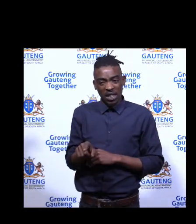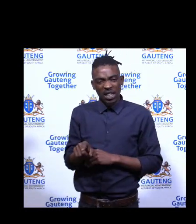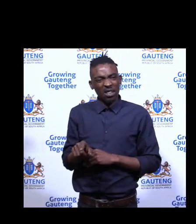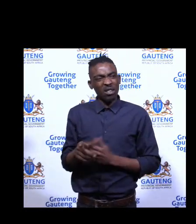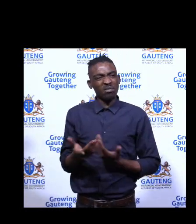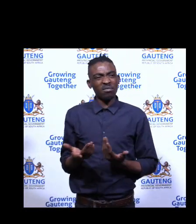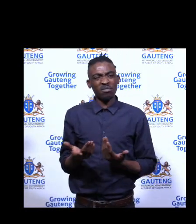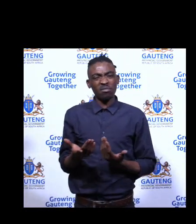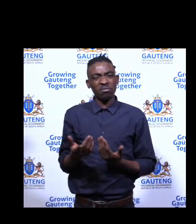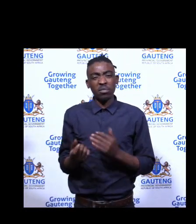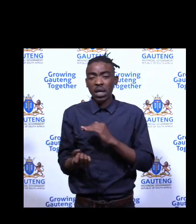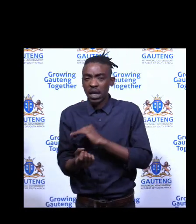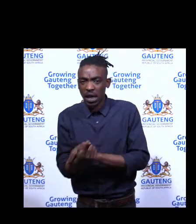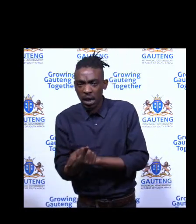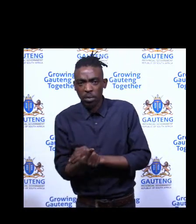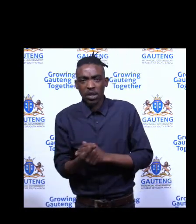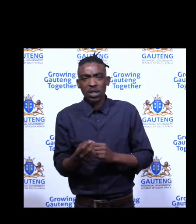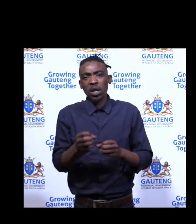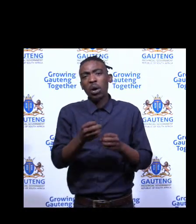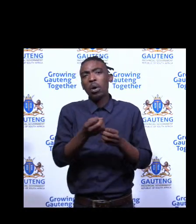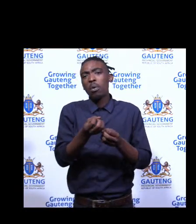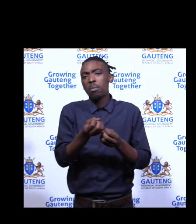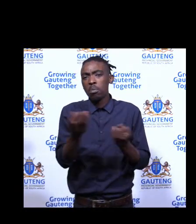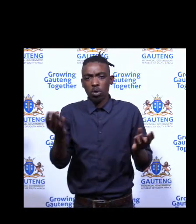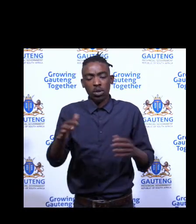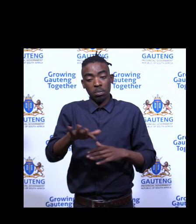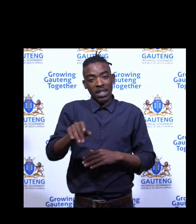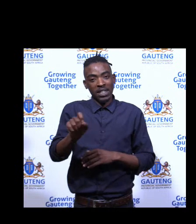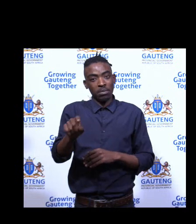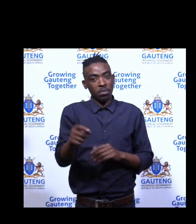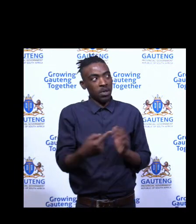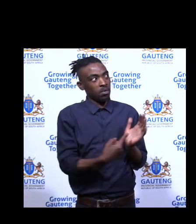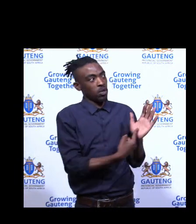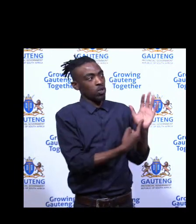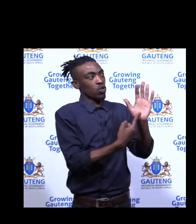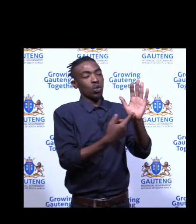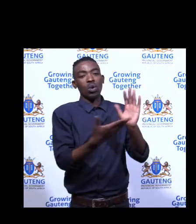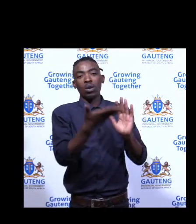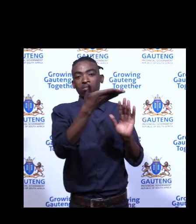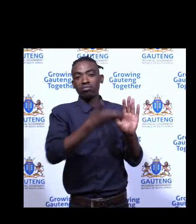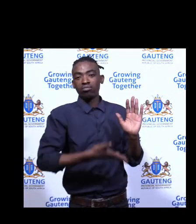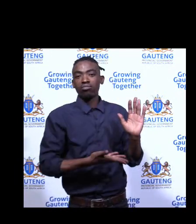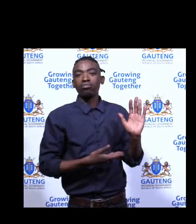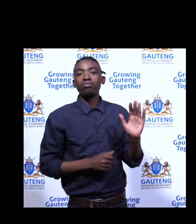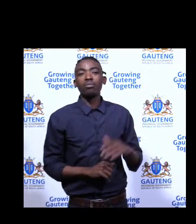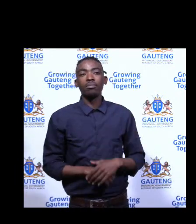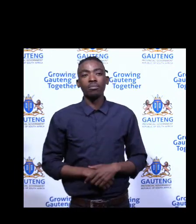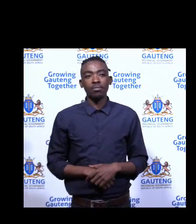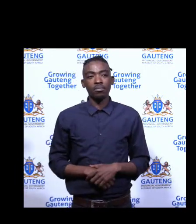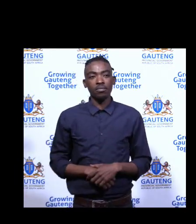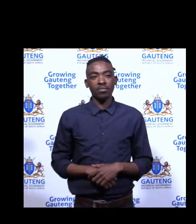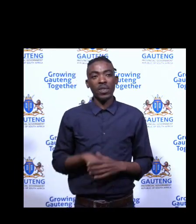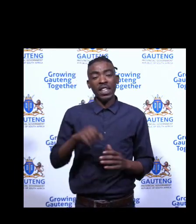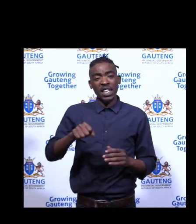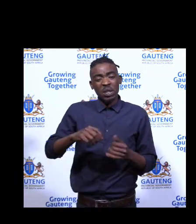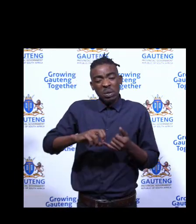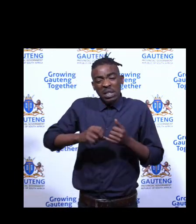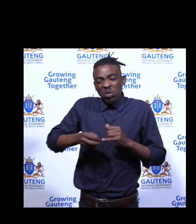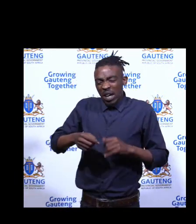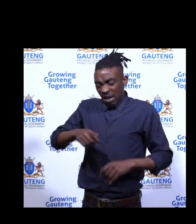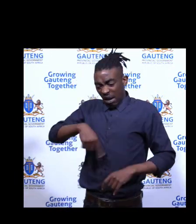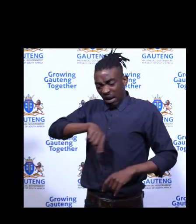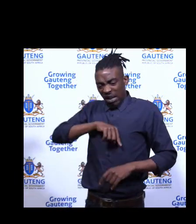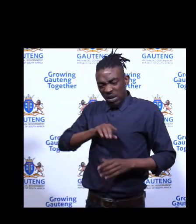happens with the absolute majority of those hotspots. As a result of that, you basically have a slowing down of those hotspots